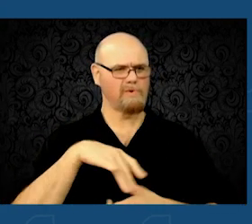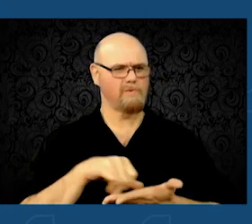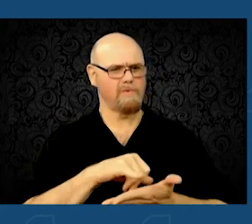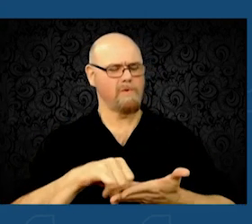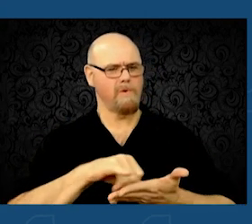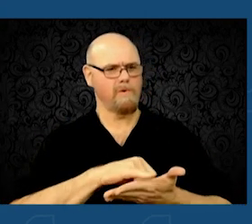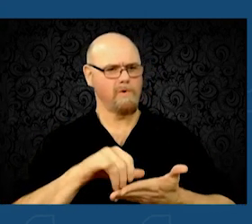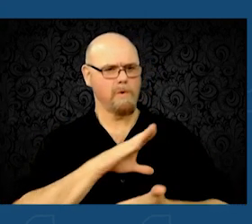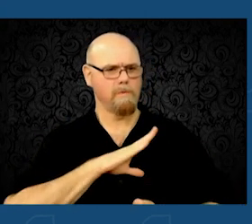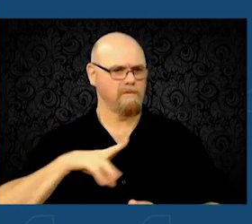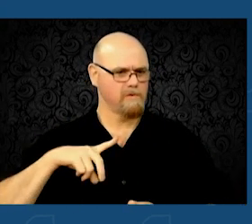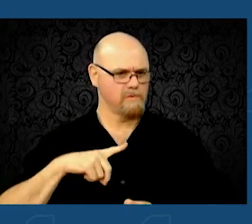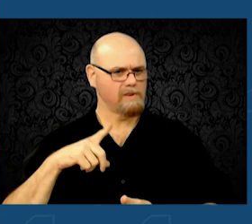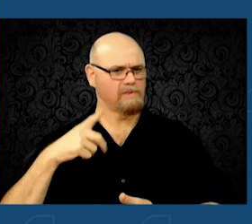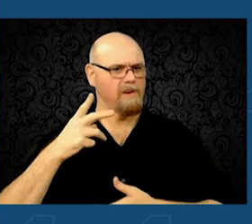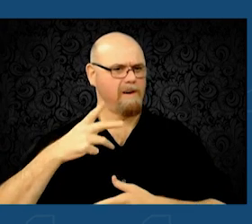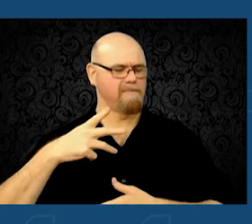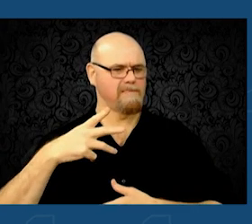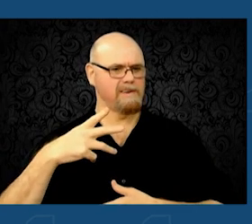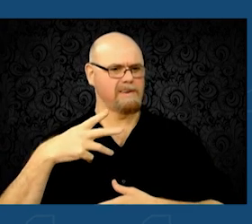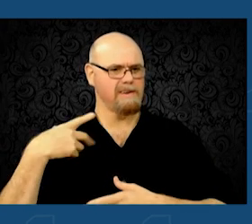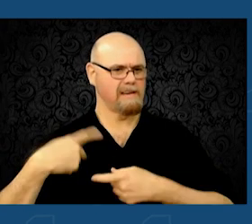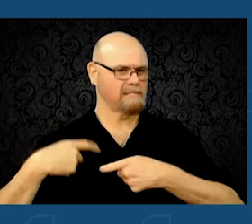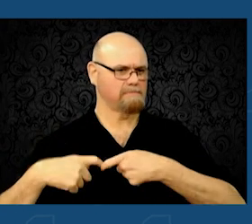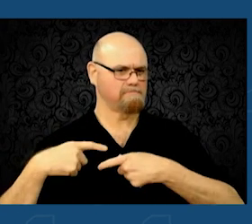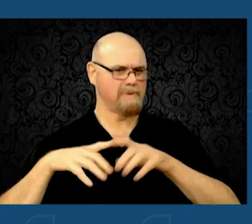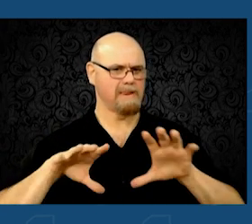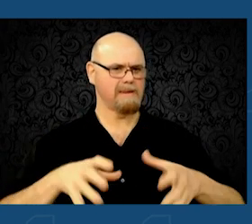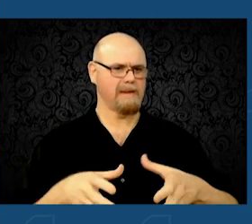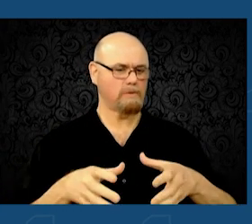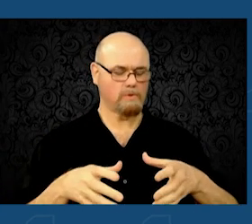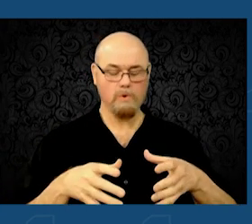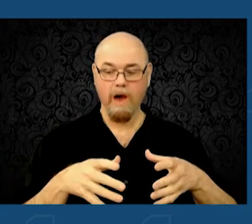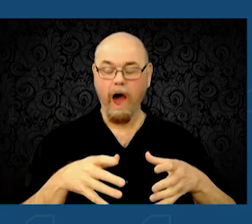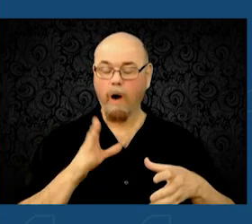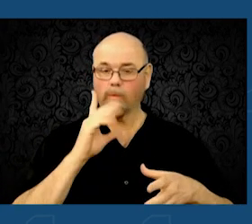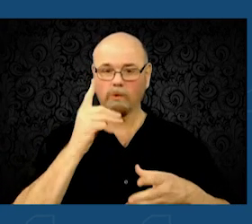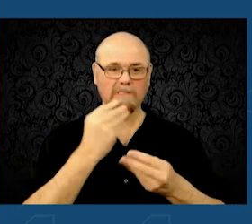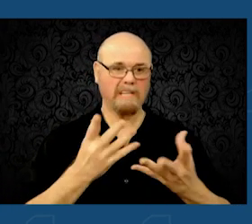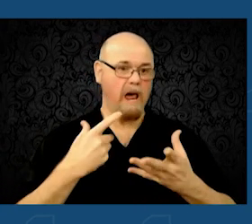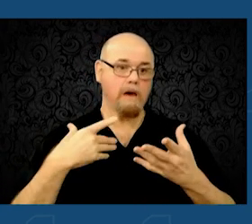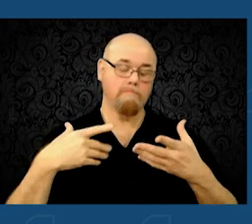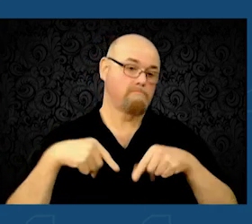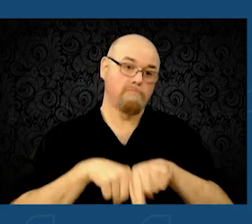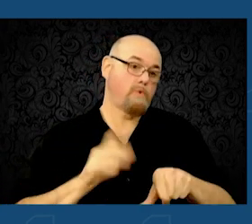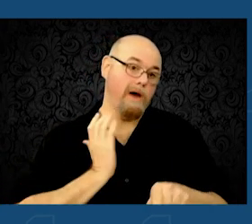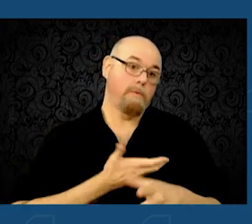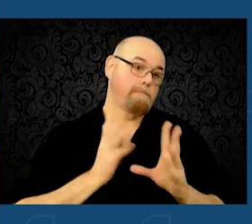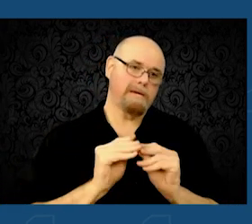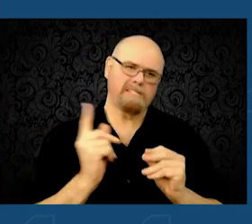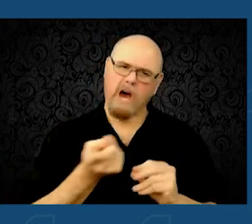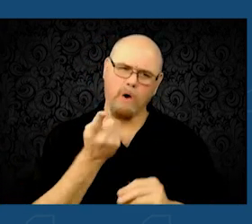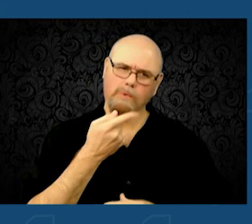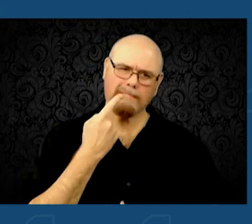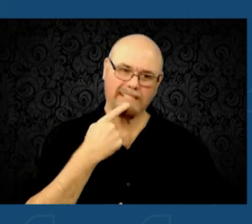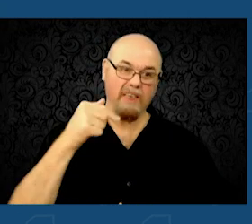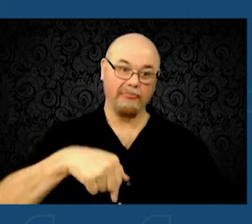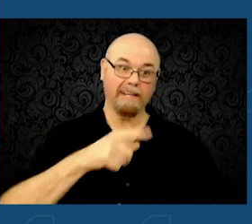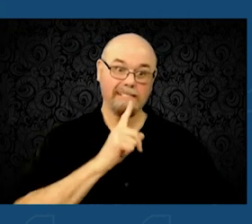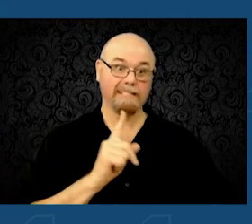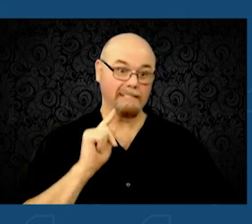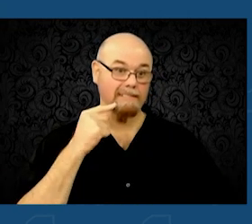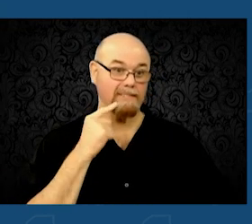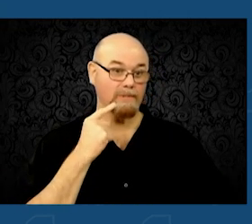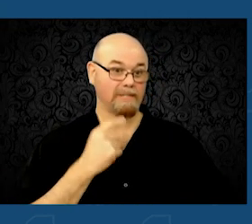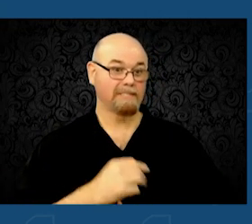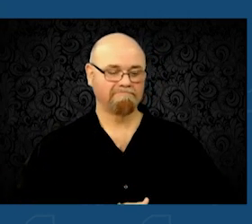I've said it many times in our meetings, this is serious. And it's going to take each and every one of us to make